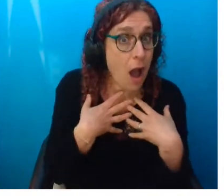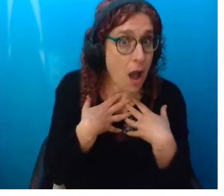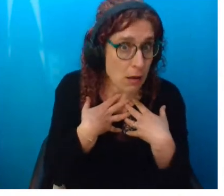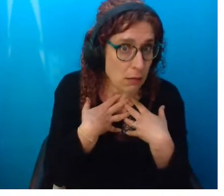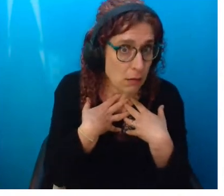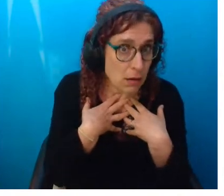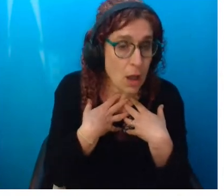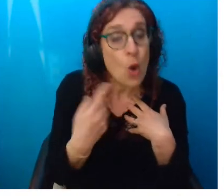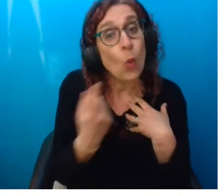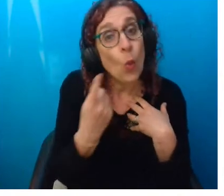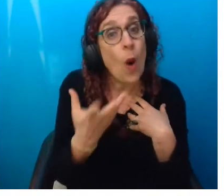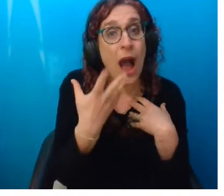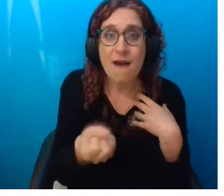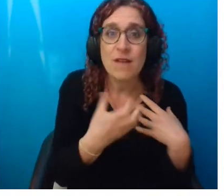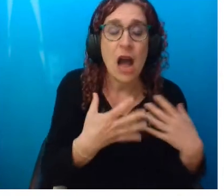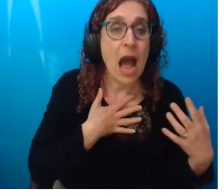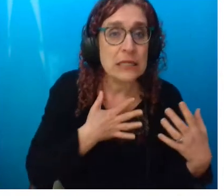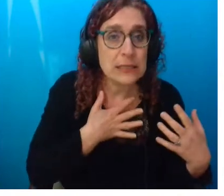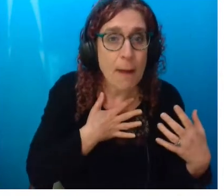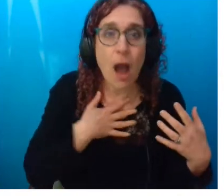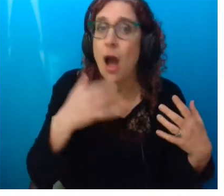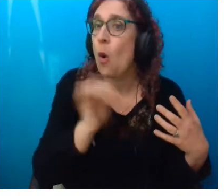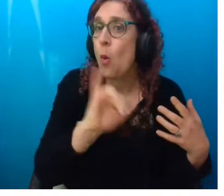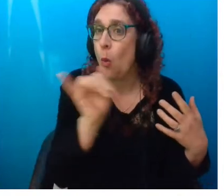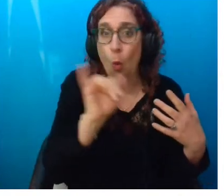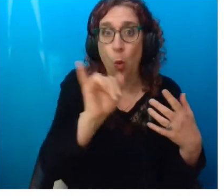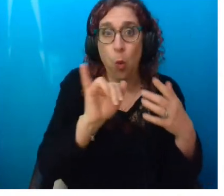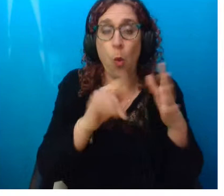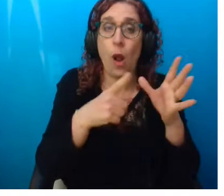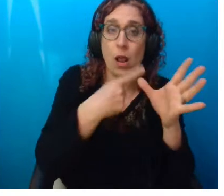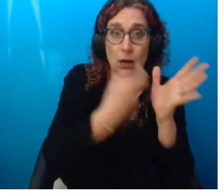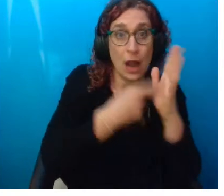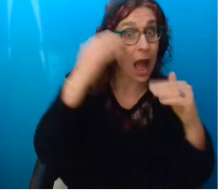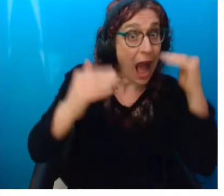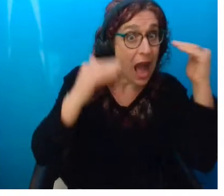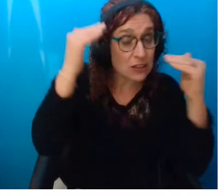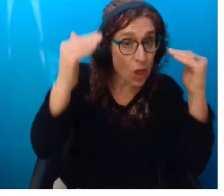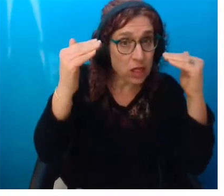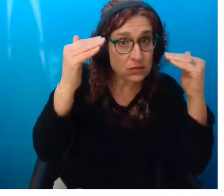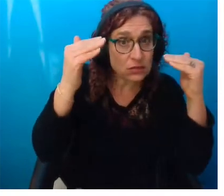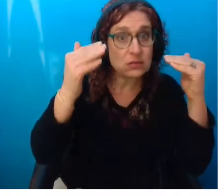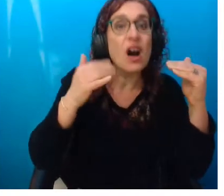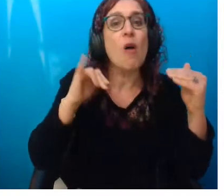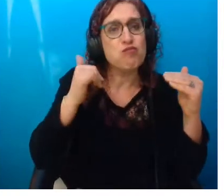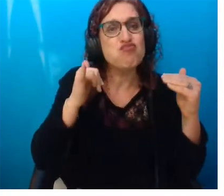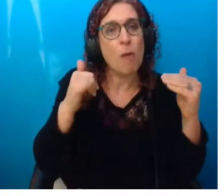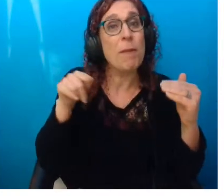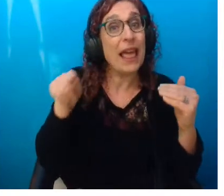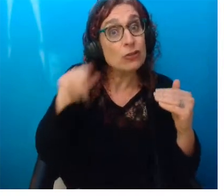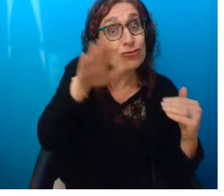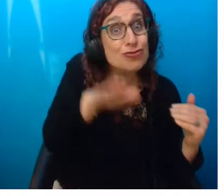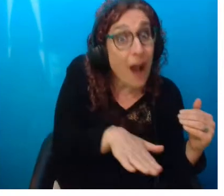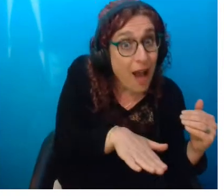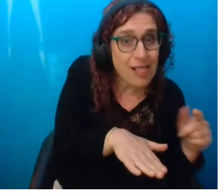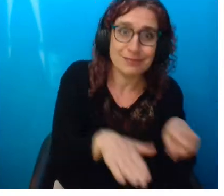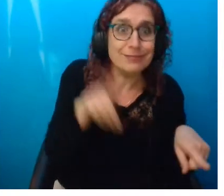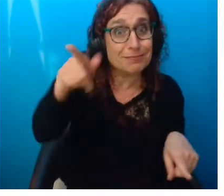have asthma or allergic rhinitis as an adult, you were more likely to have had eczema as a child.